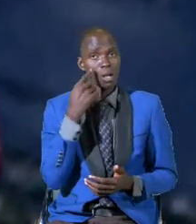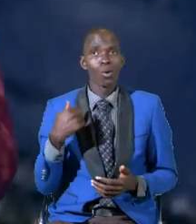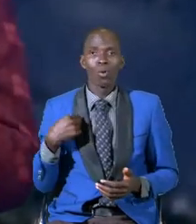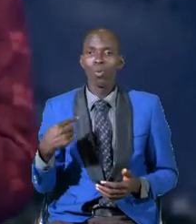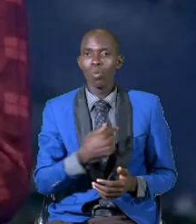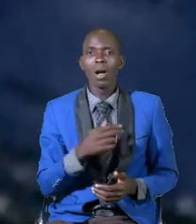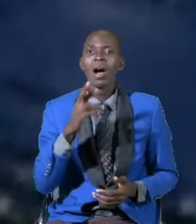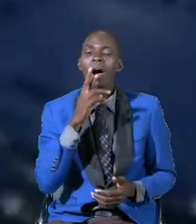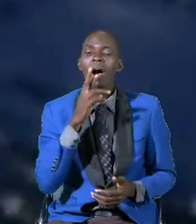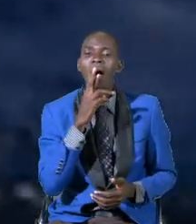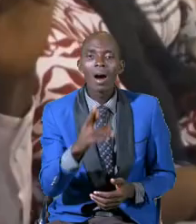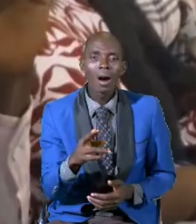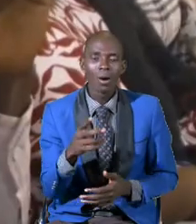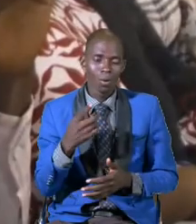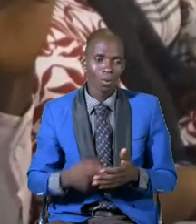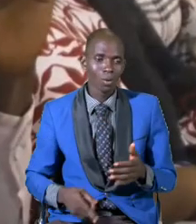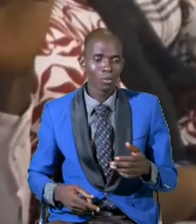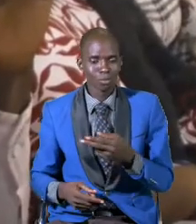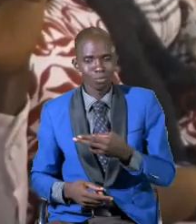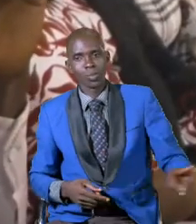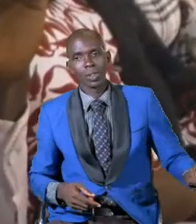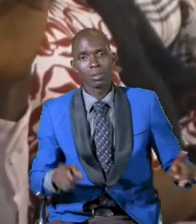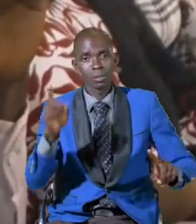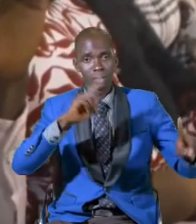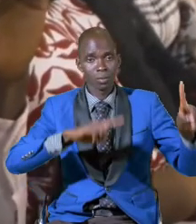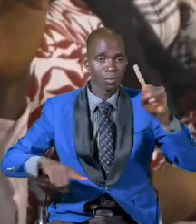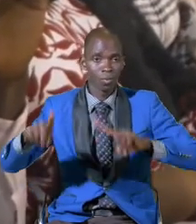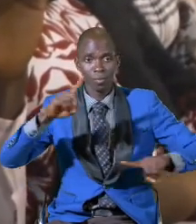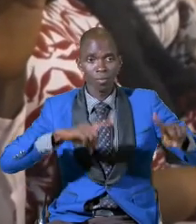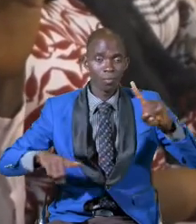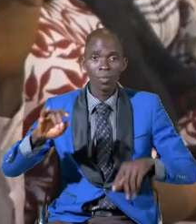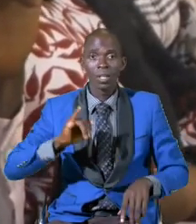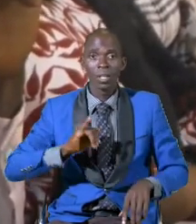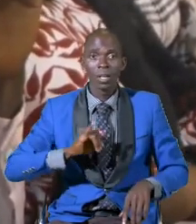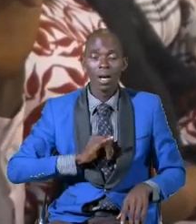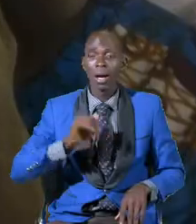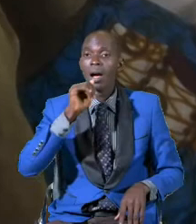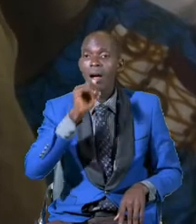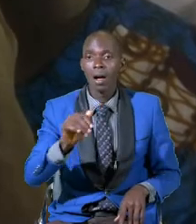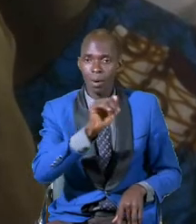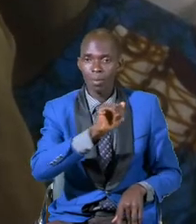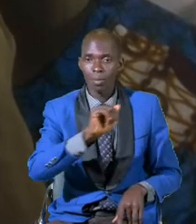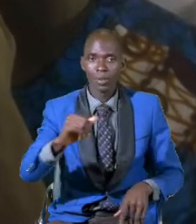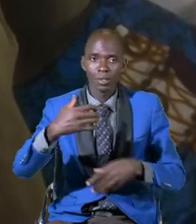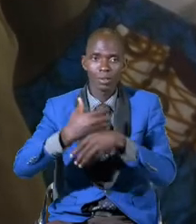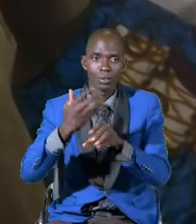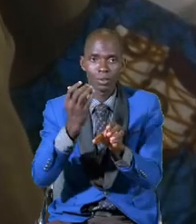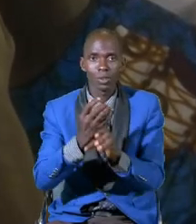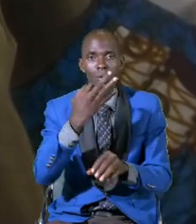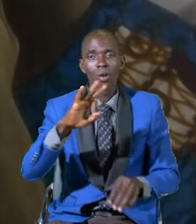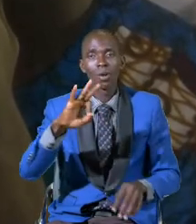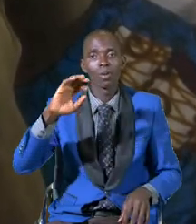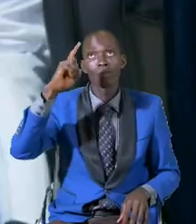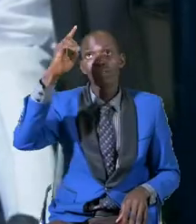I am not a grasshopper. I'm a creature of God. I'm a follower